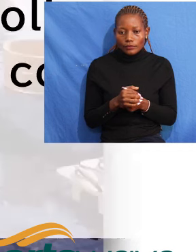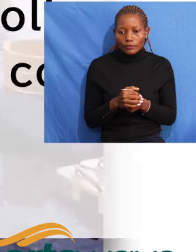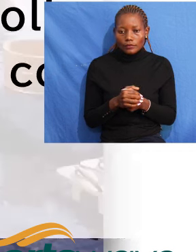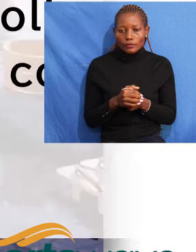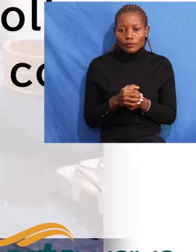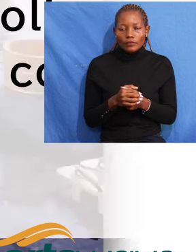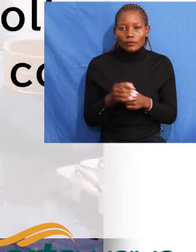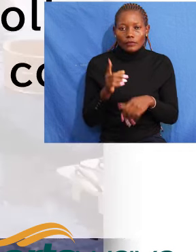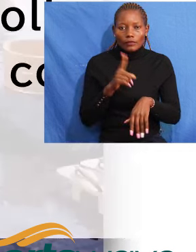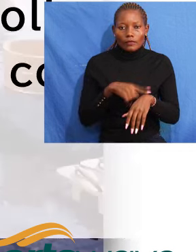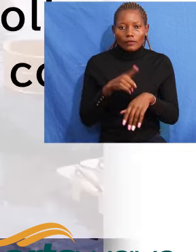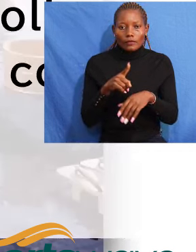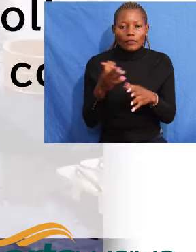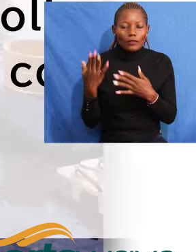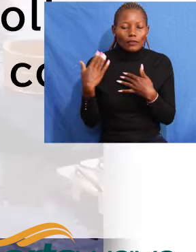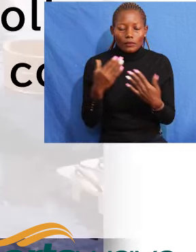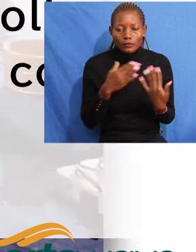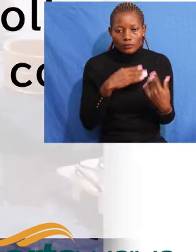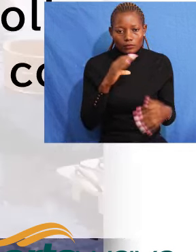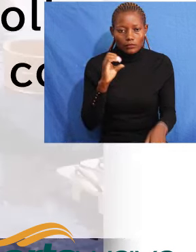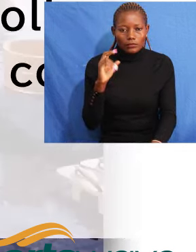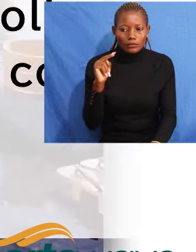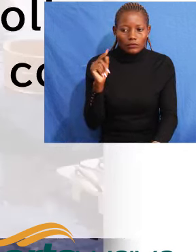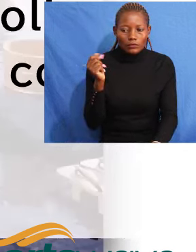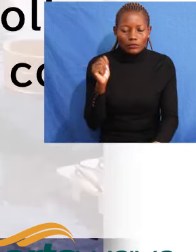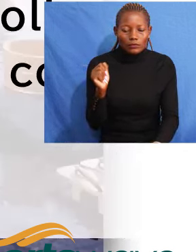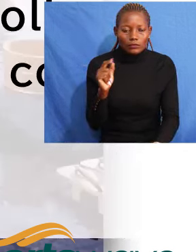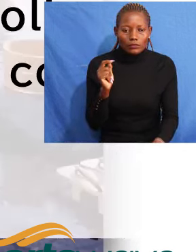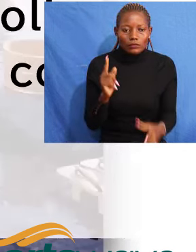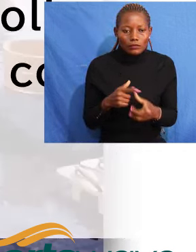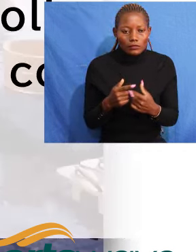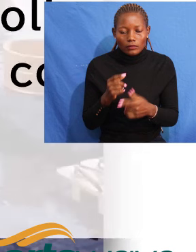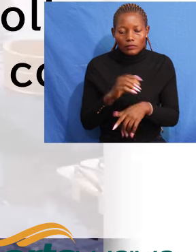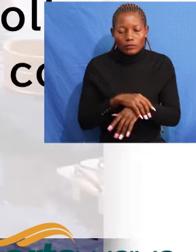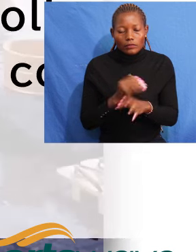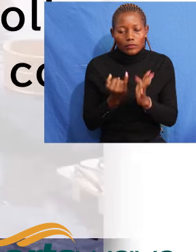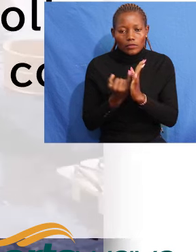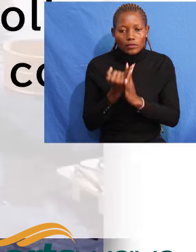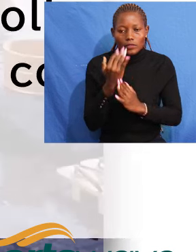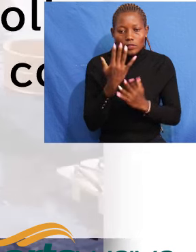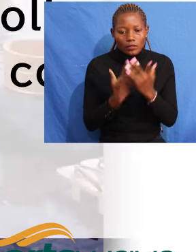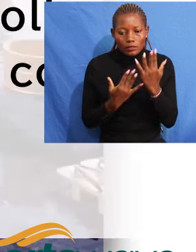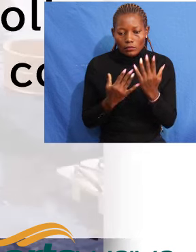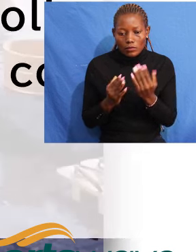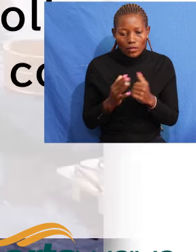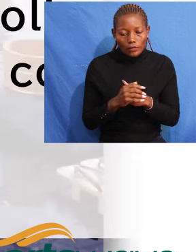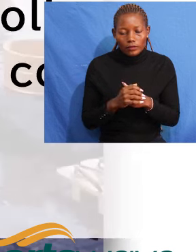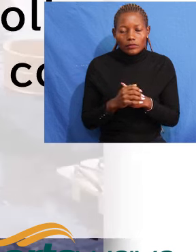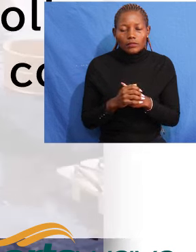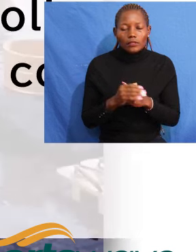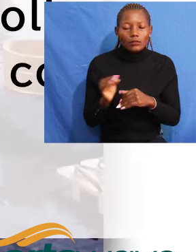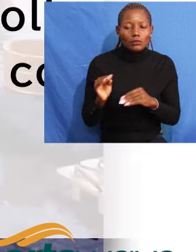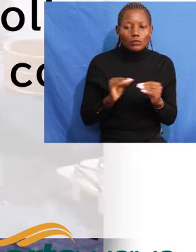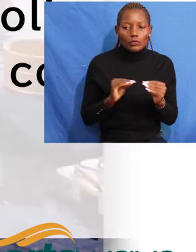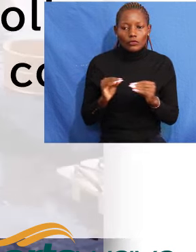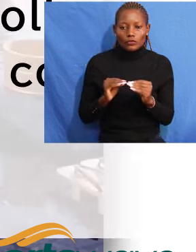When you take a contrast bath, you get increased blood flow and removal of metabolic products